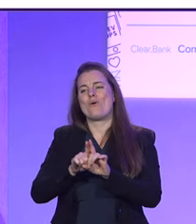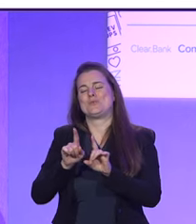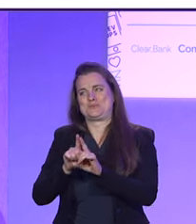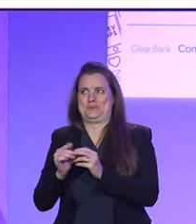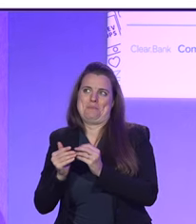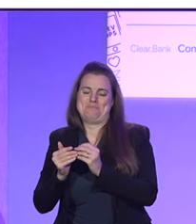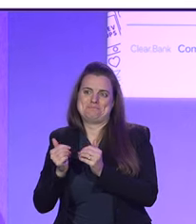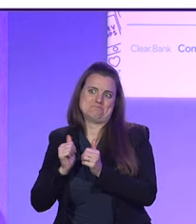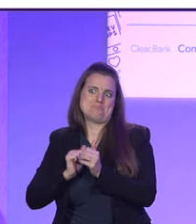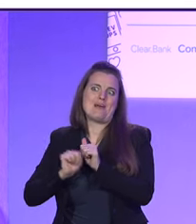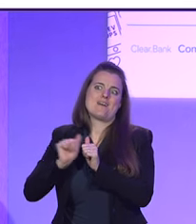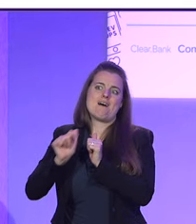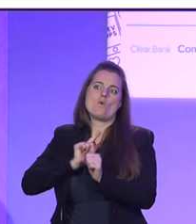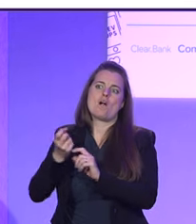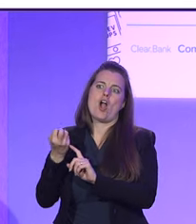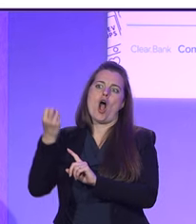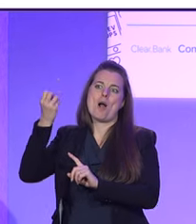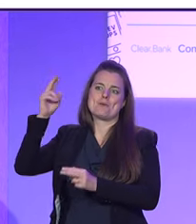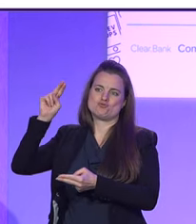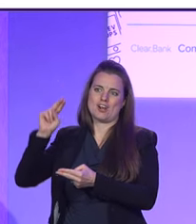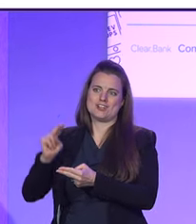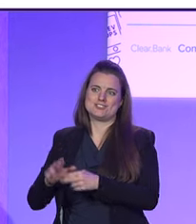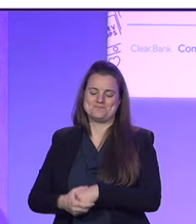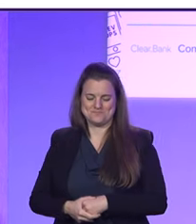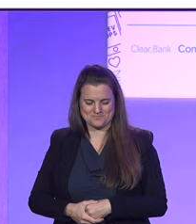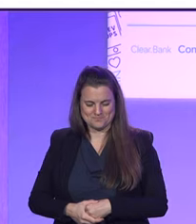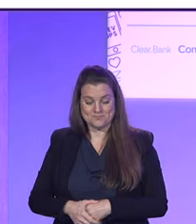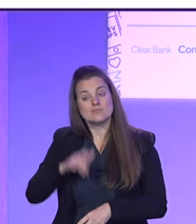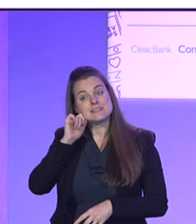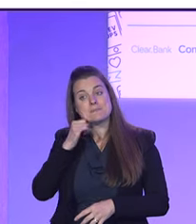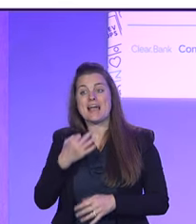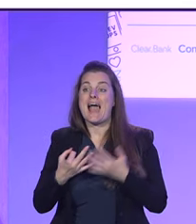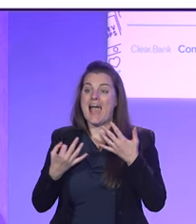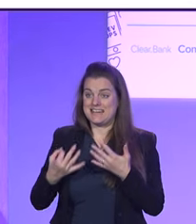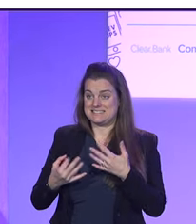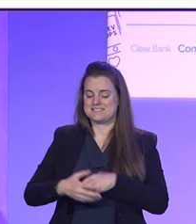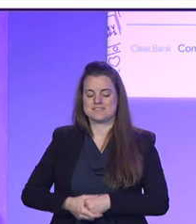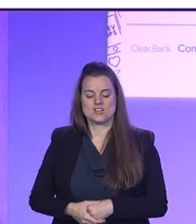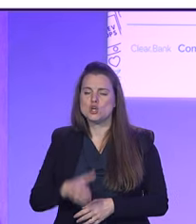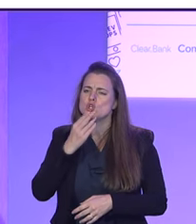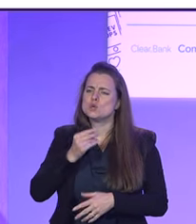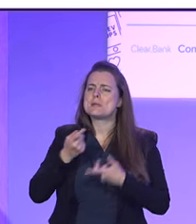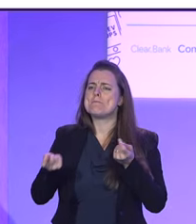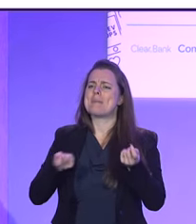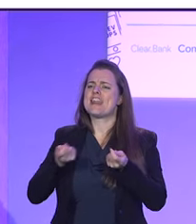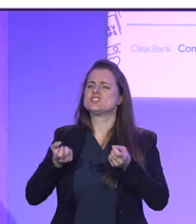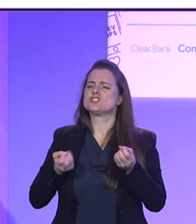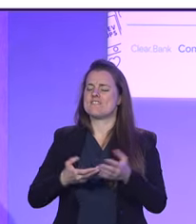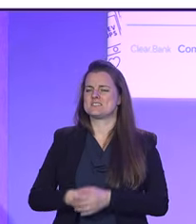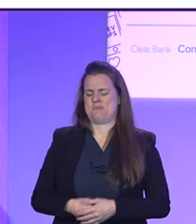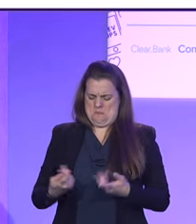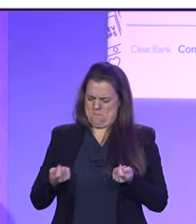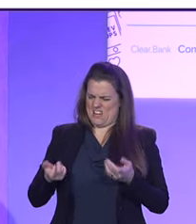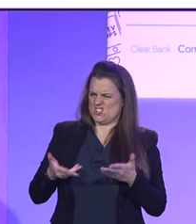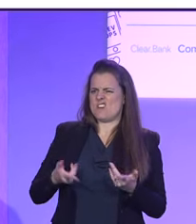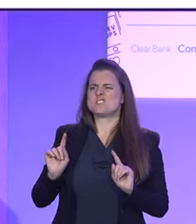reducing carbon emissions. Tip number 8, use managed services. A managed service is a service that is